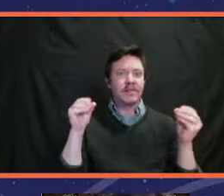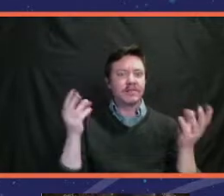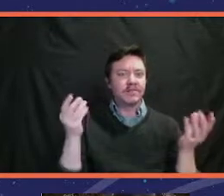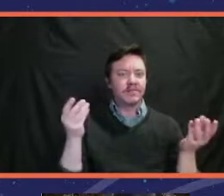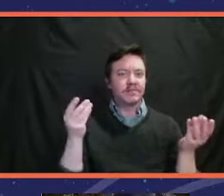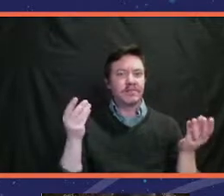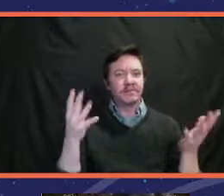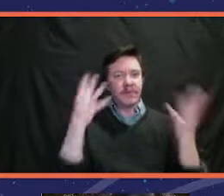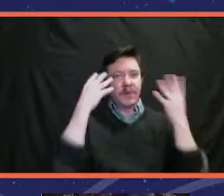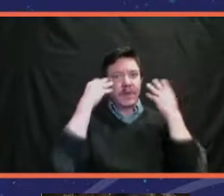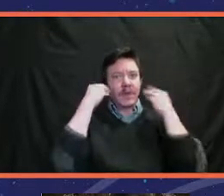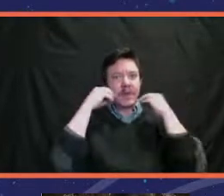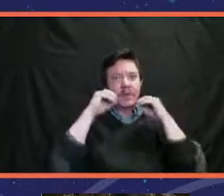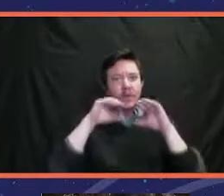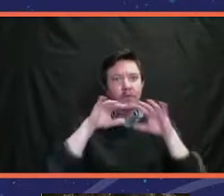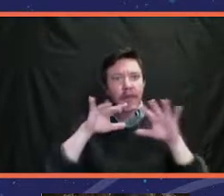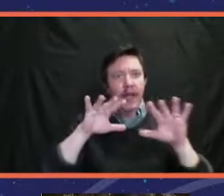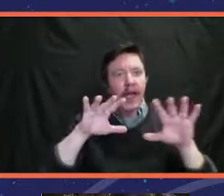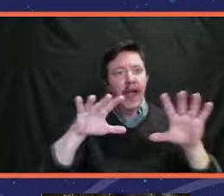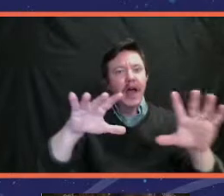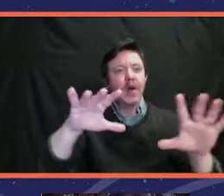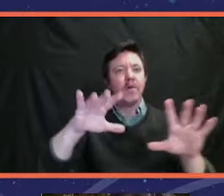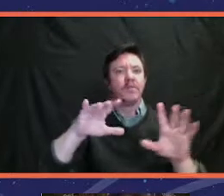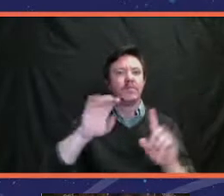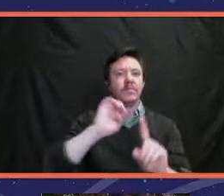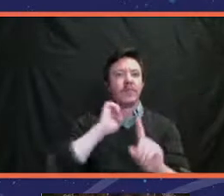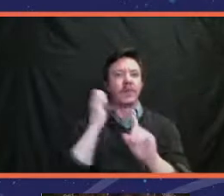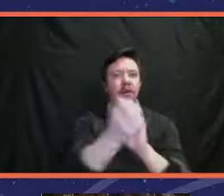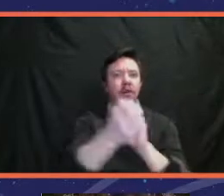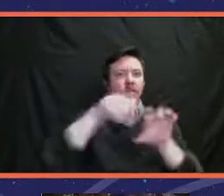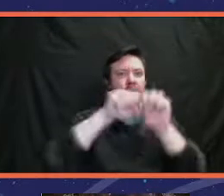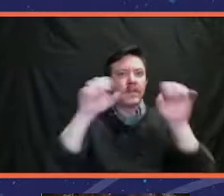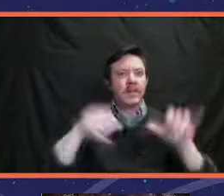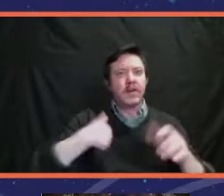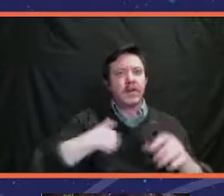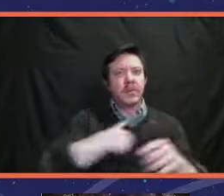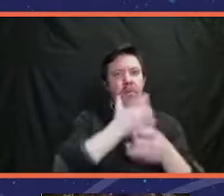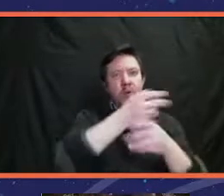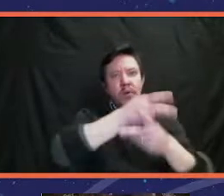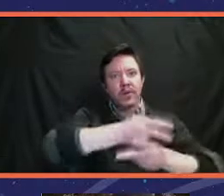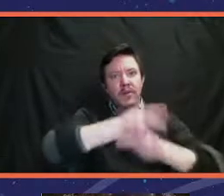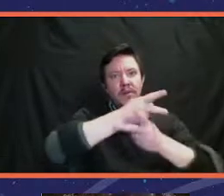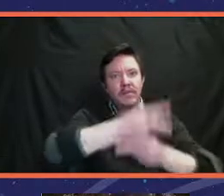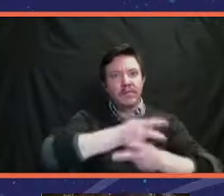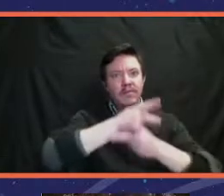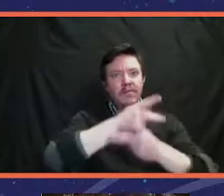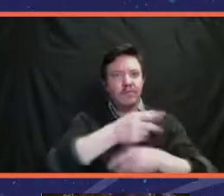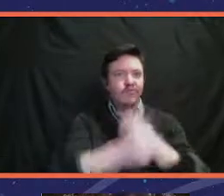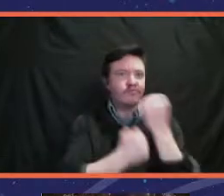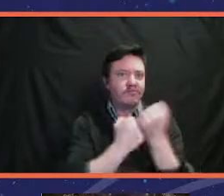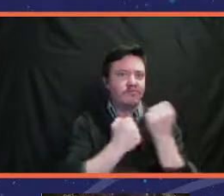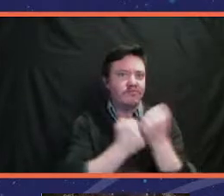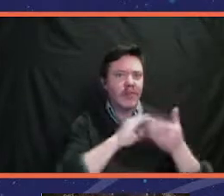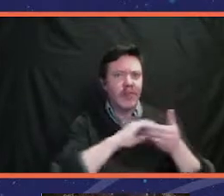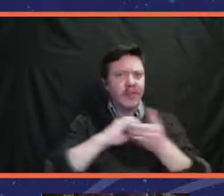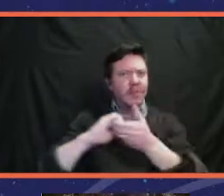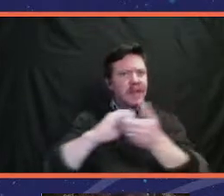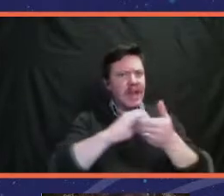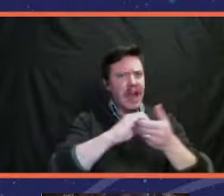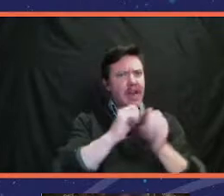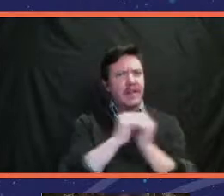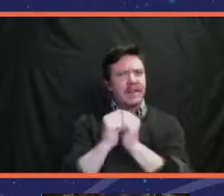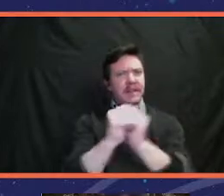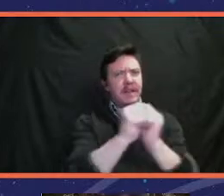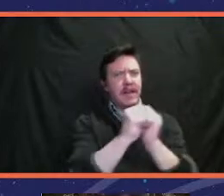the ecosystemic body that we want to care for, and be allies to together and entangled and